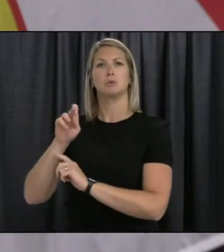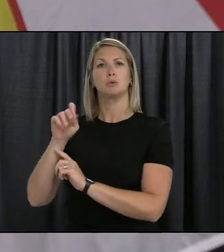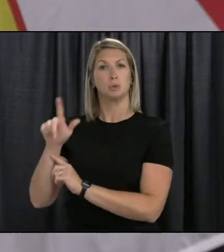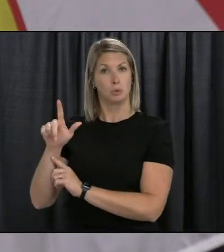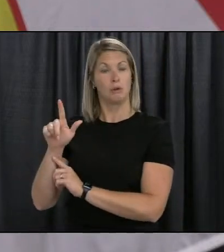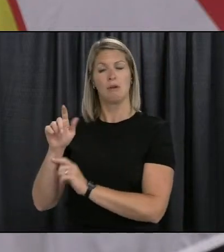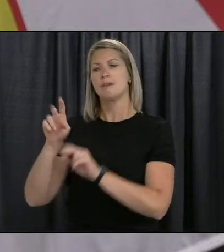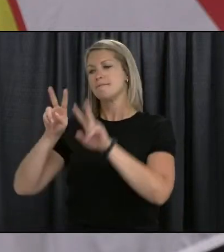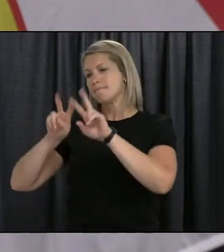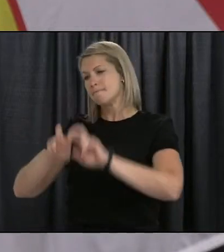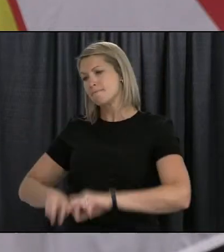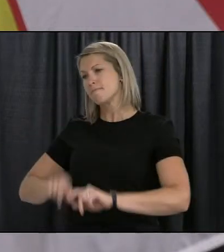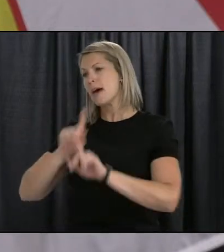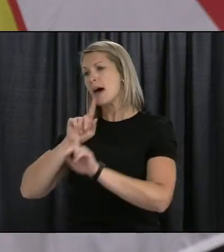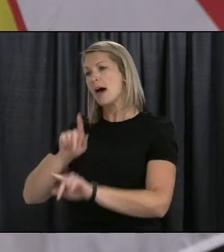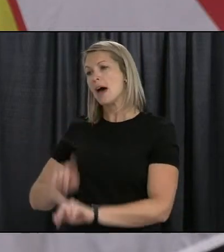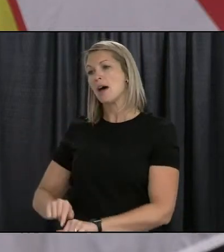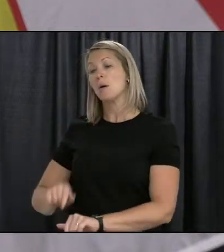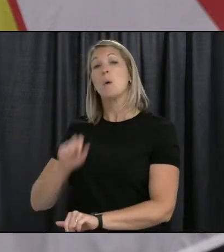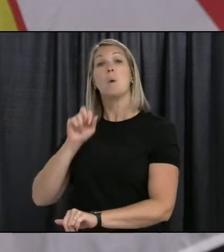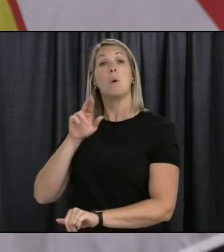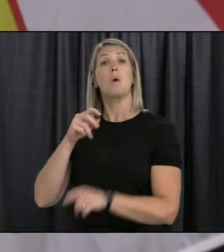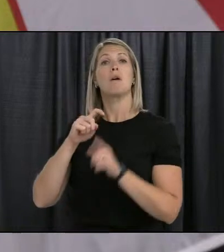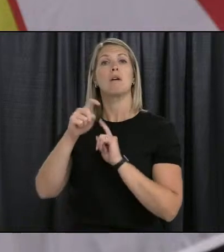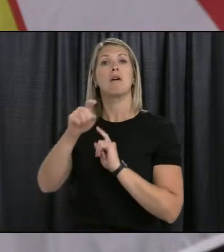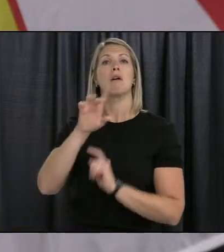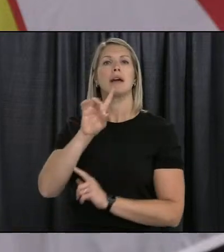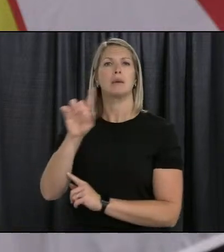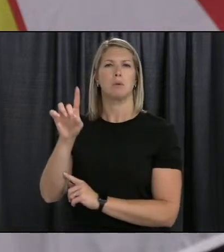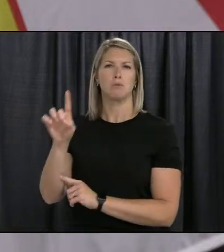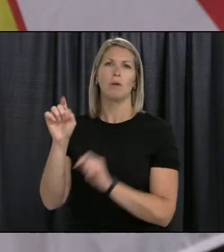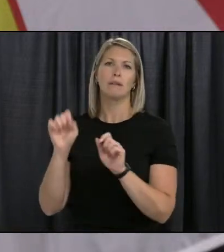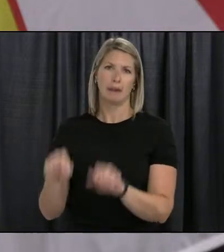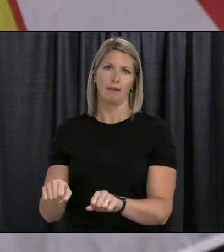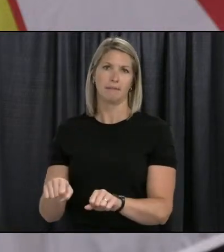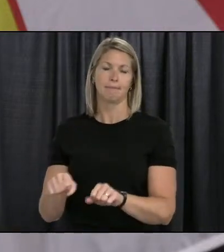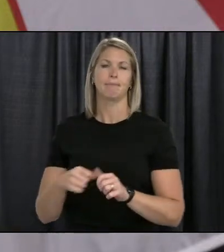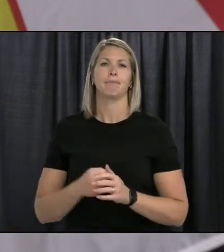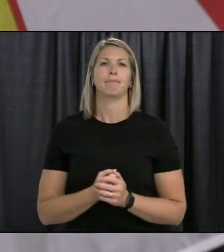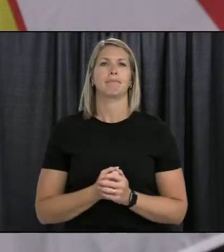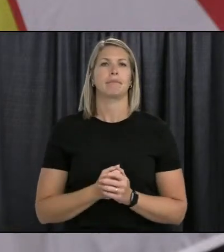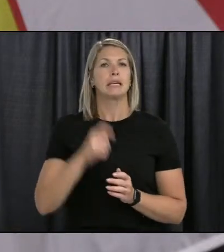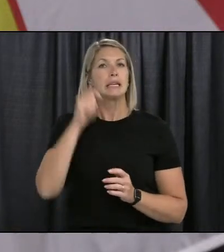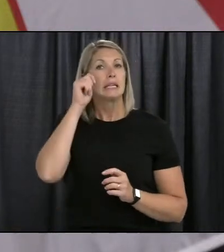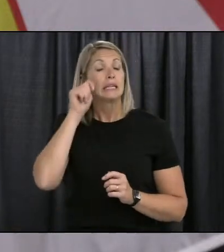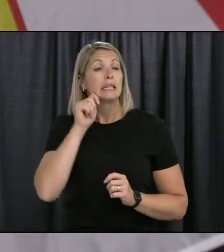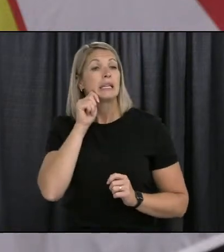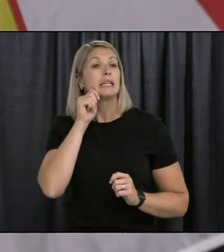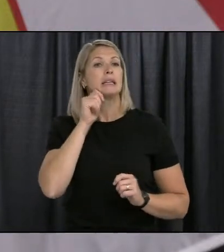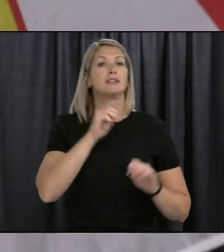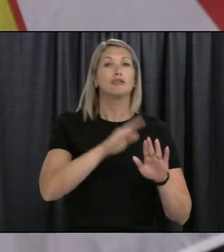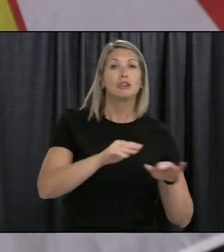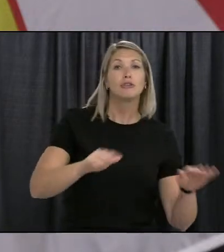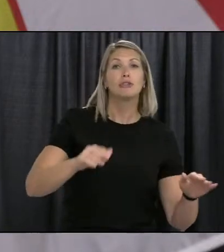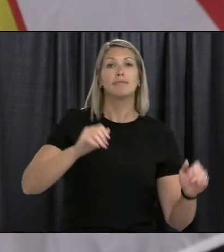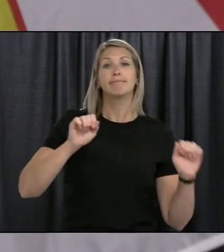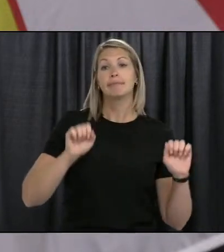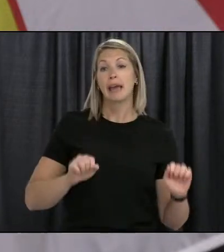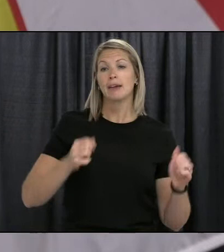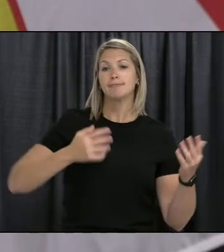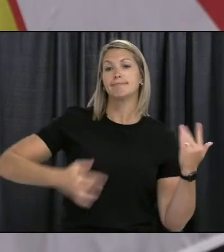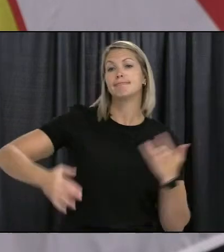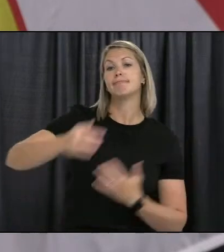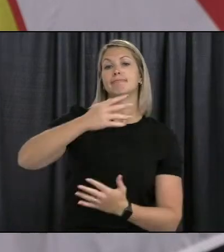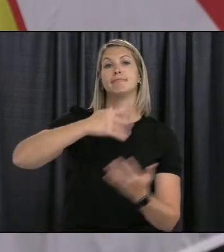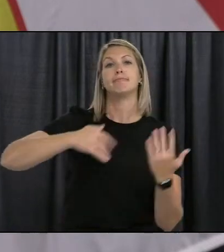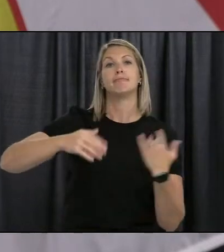guidance. After months of being apart, teenagers and young adults have more opportunity to socialize with one another. And